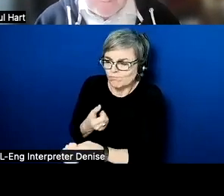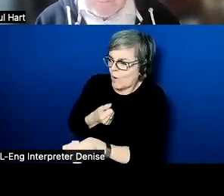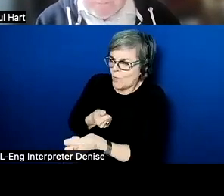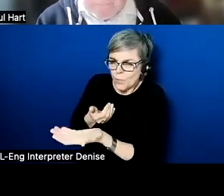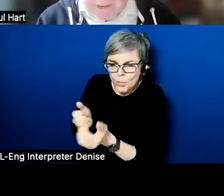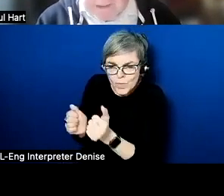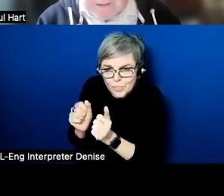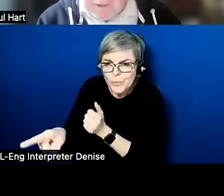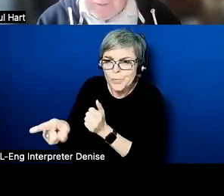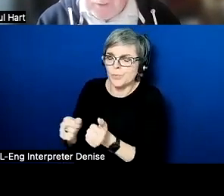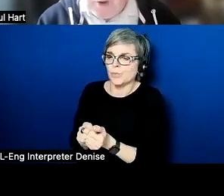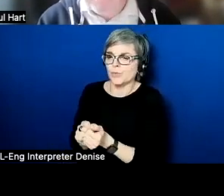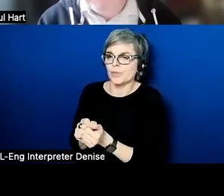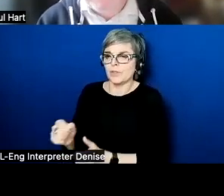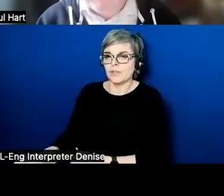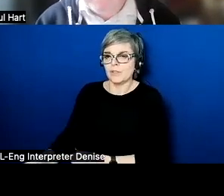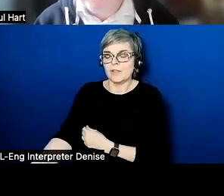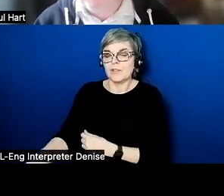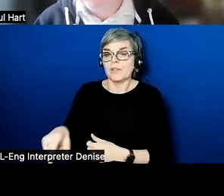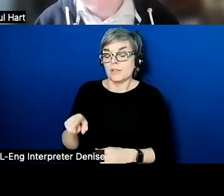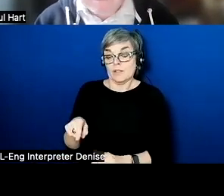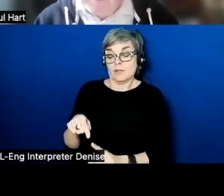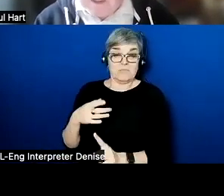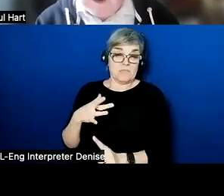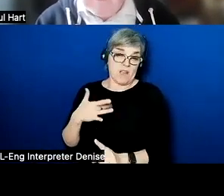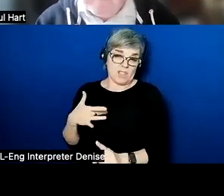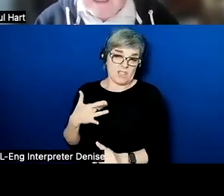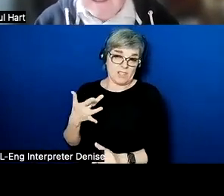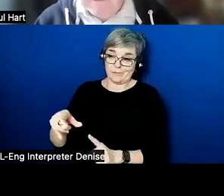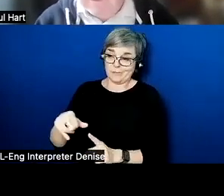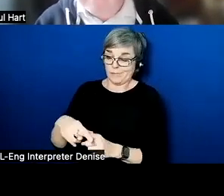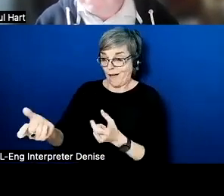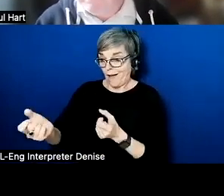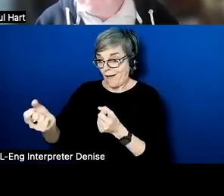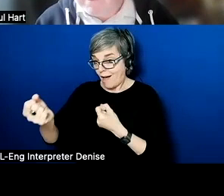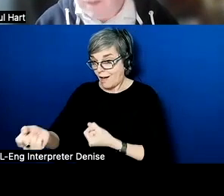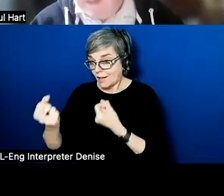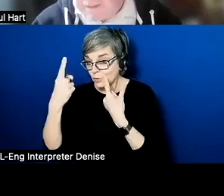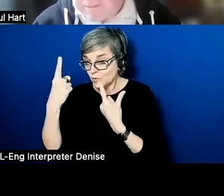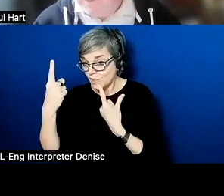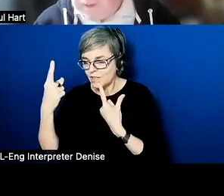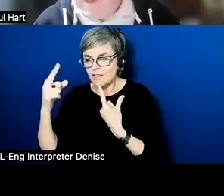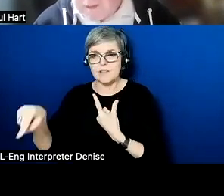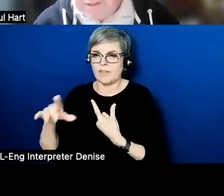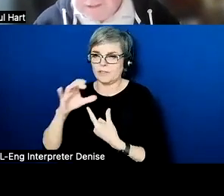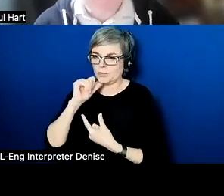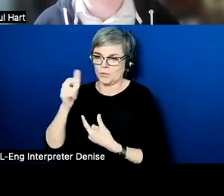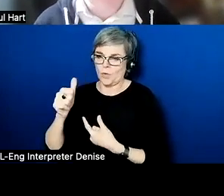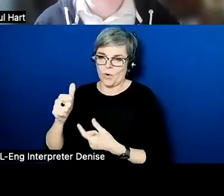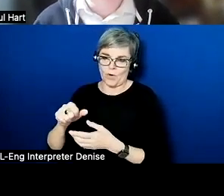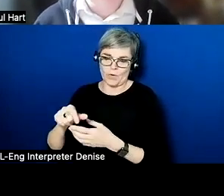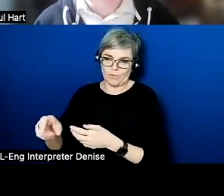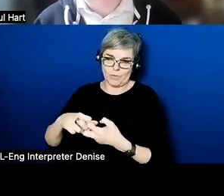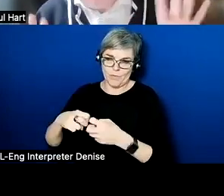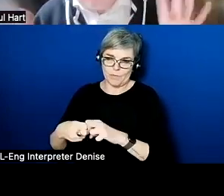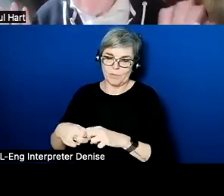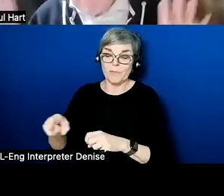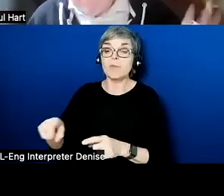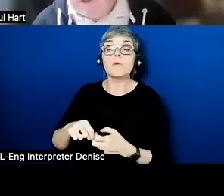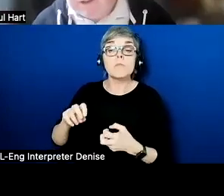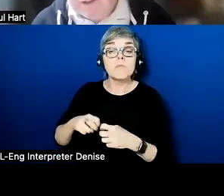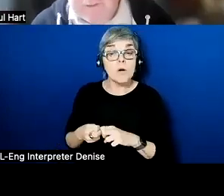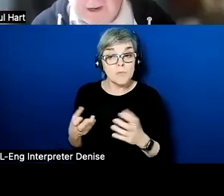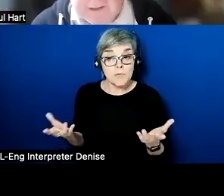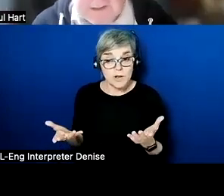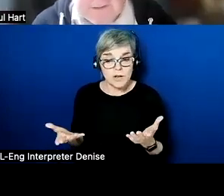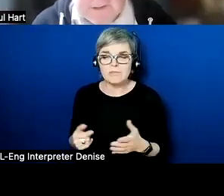of it's the real problem. The real problem is when the other person gives up, as in we, as the teacher, and say, oh,